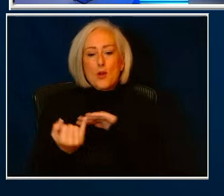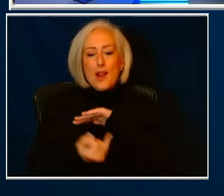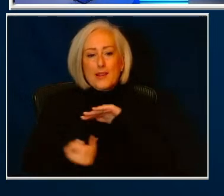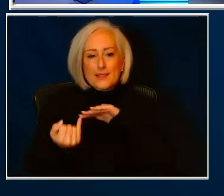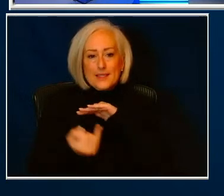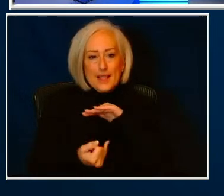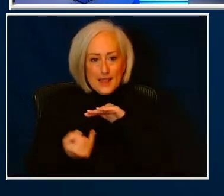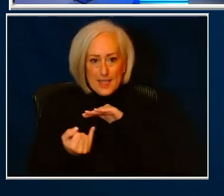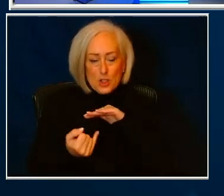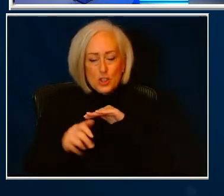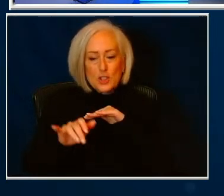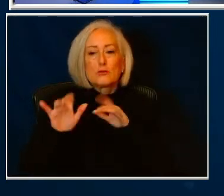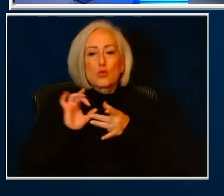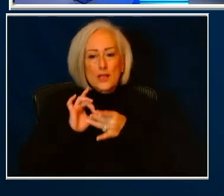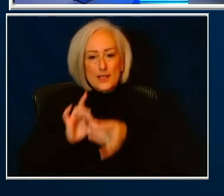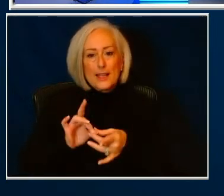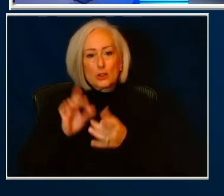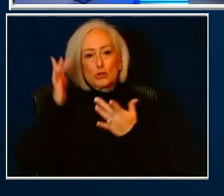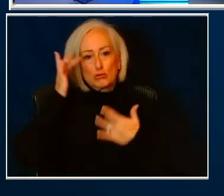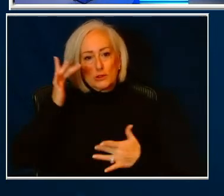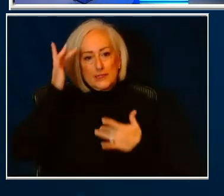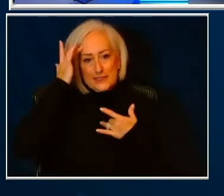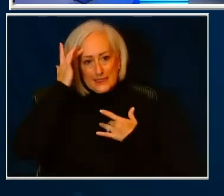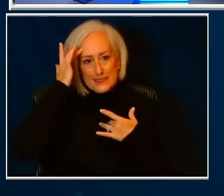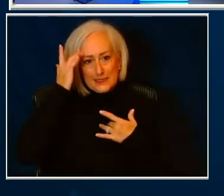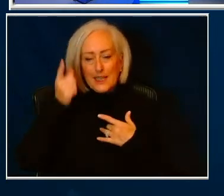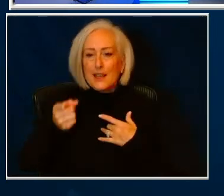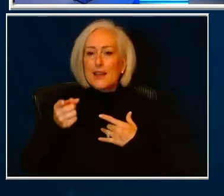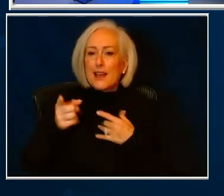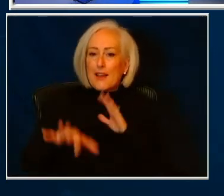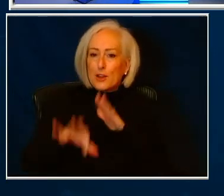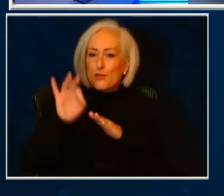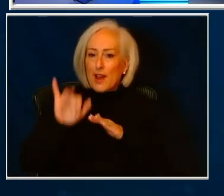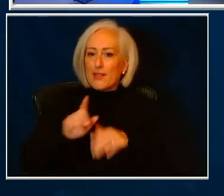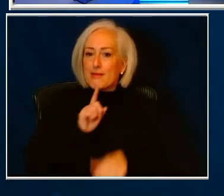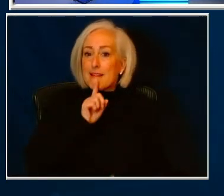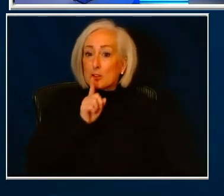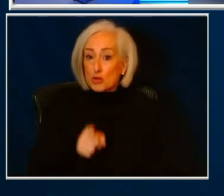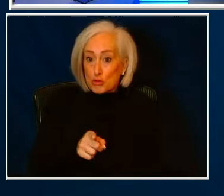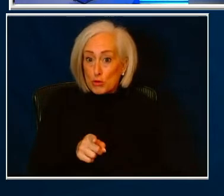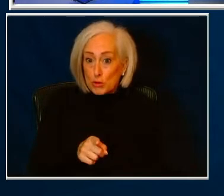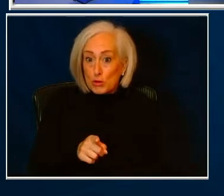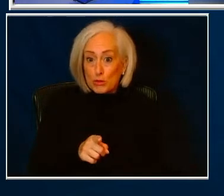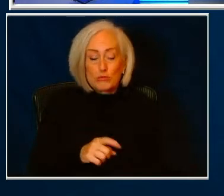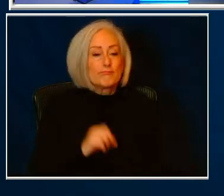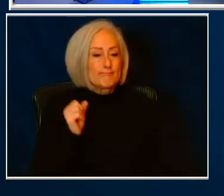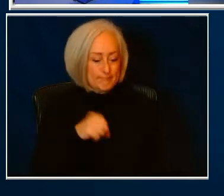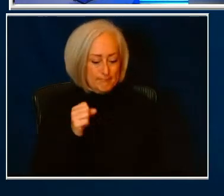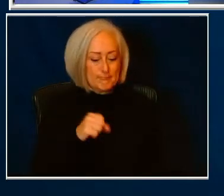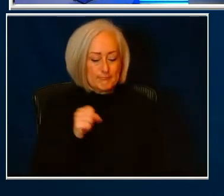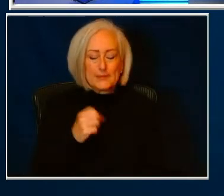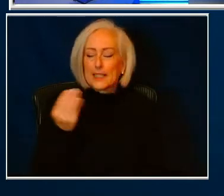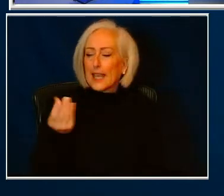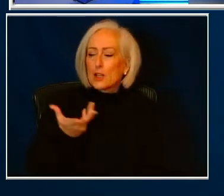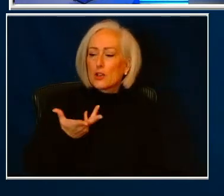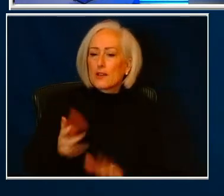this disease. Talk to us about that. Have you found that to be true? And maybe give us some